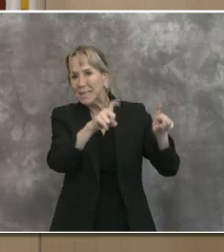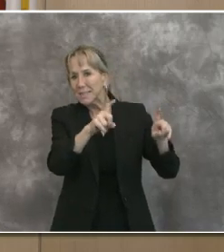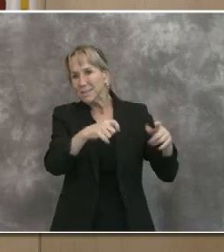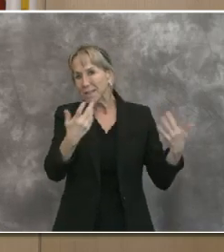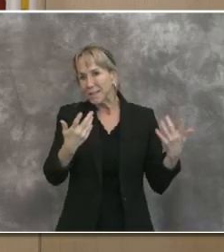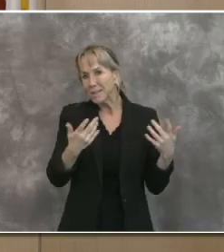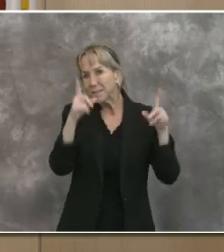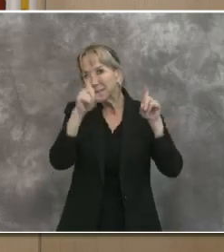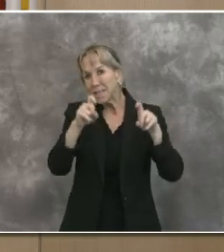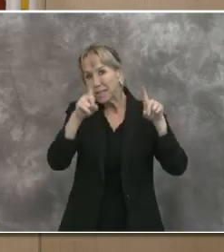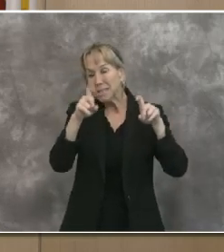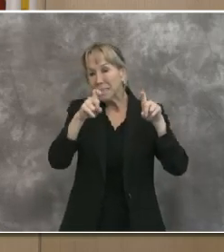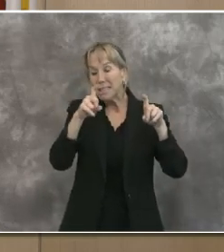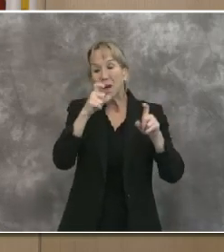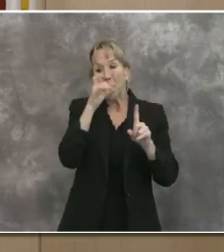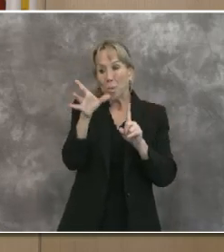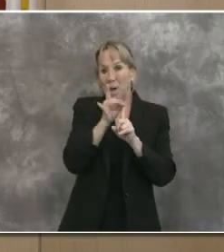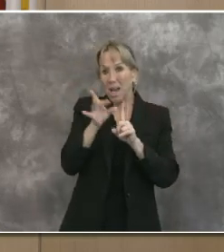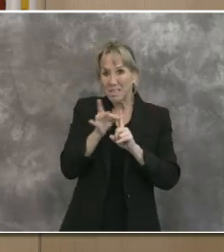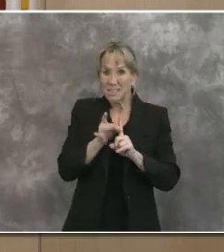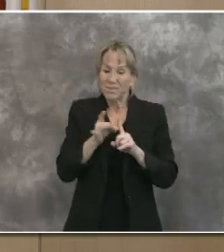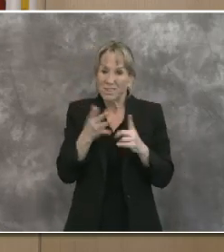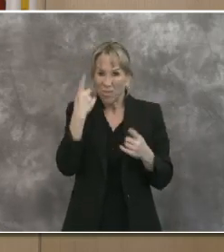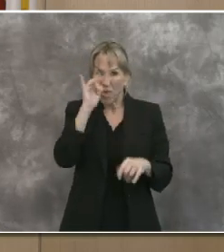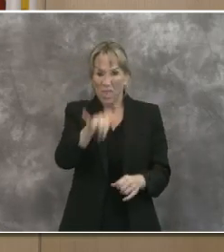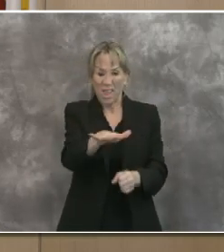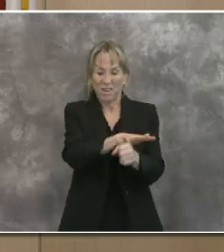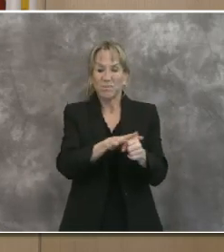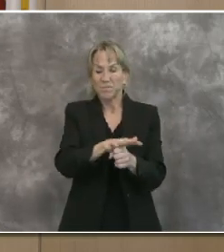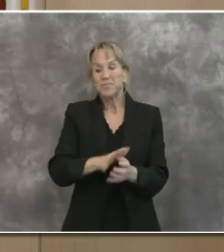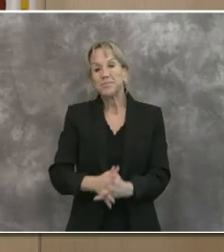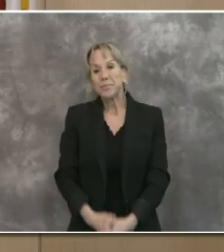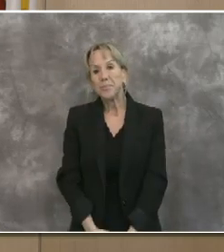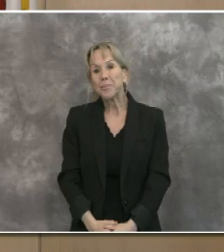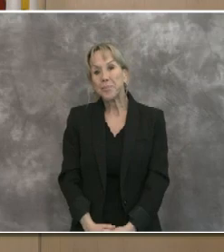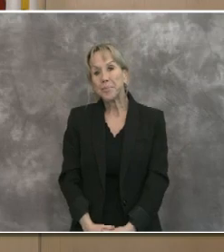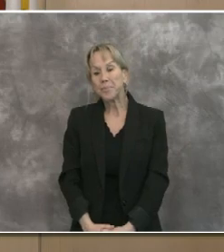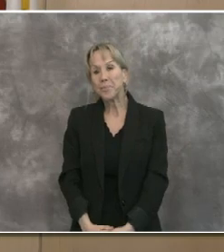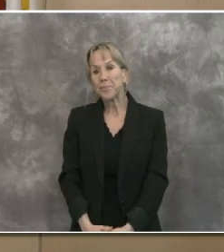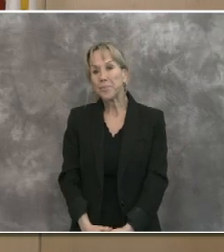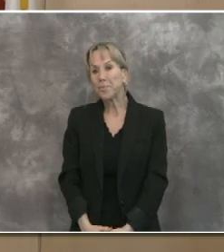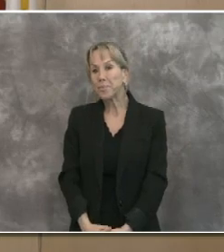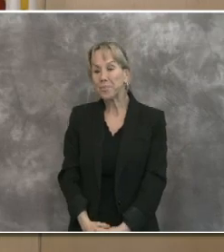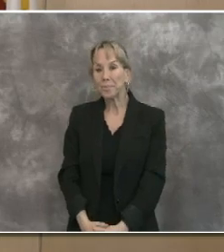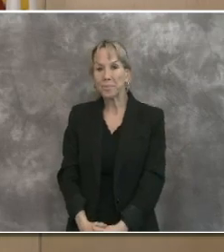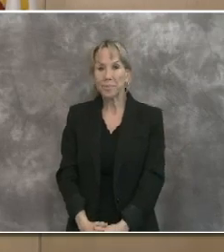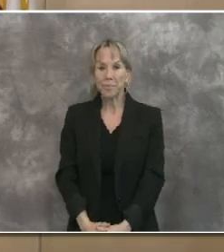that are positive in that particular geographic area. Thank you.